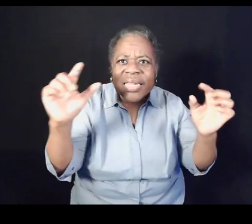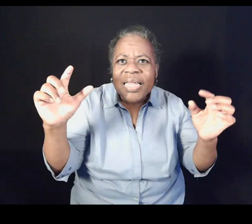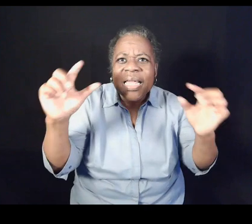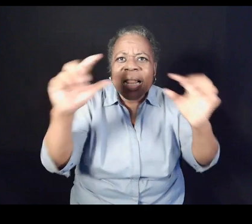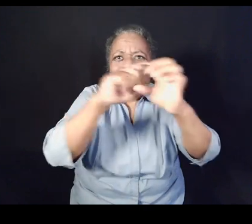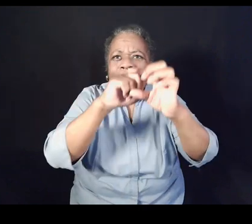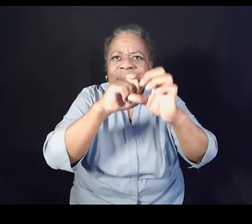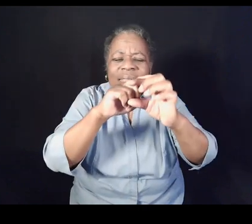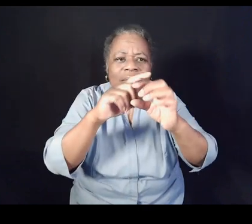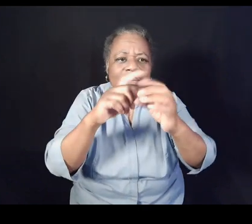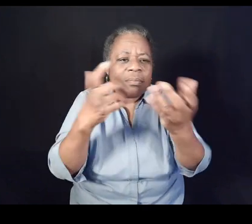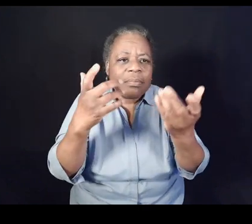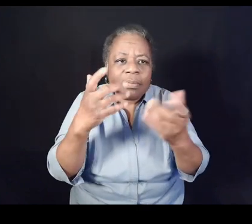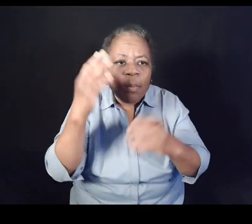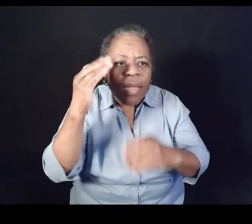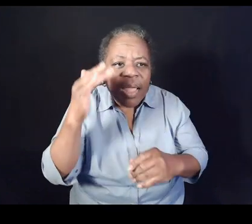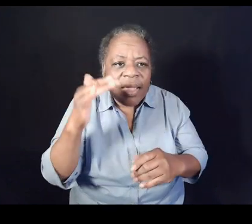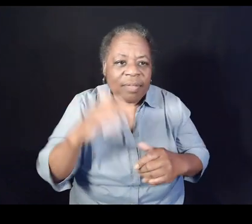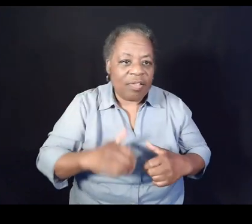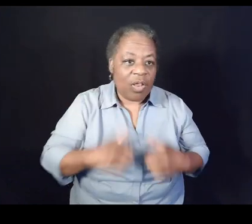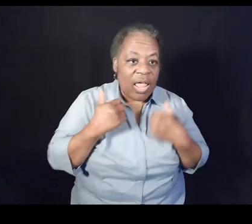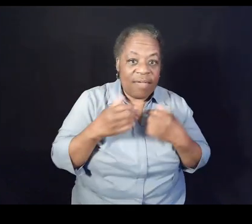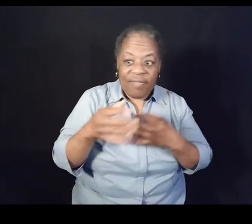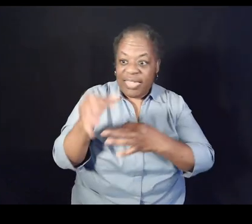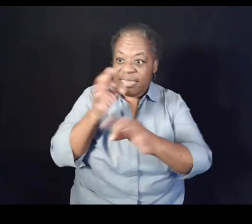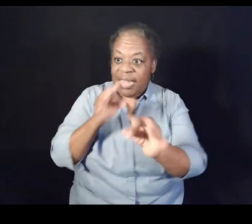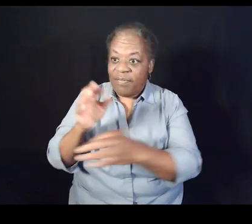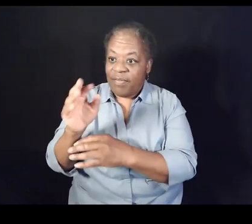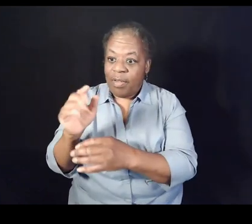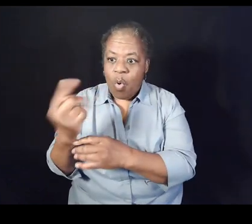Why is there life instead of just matter?